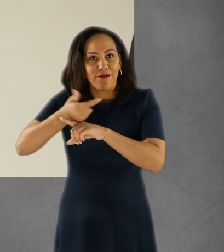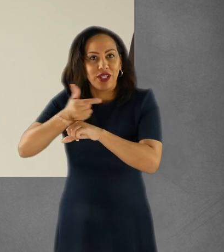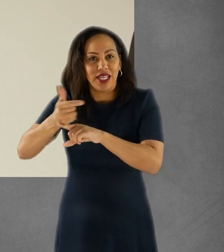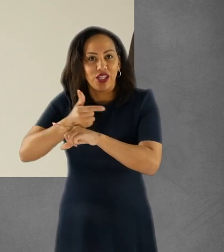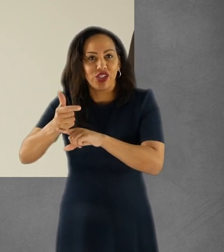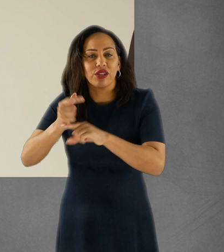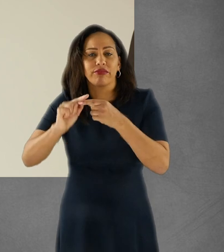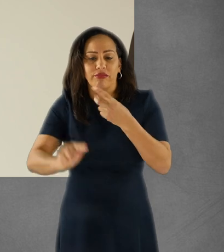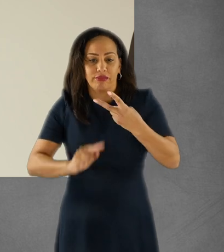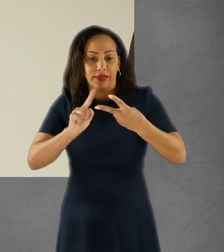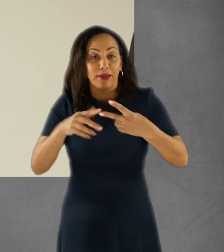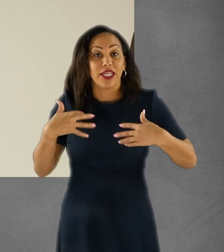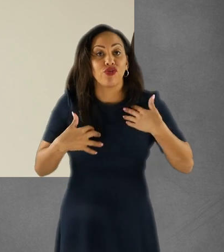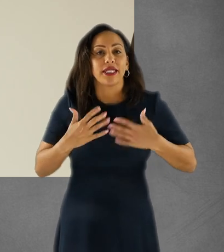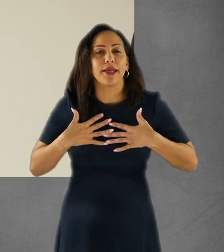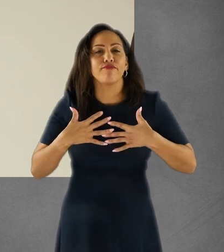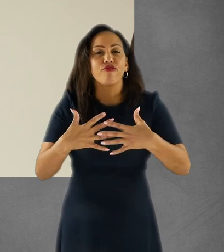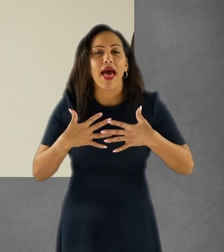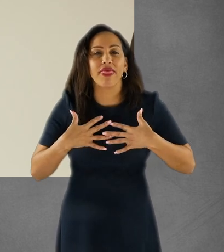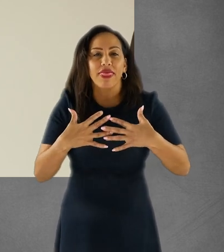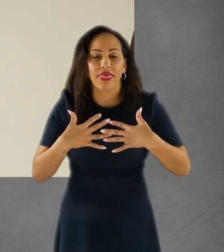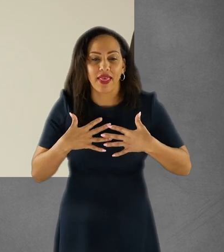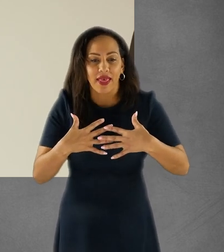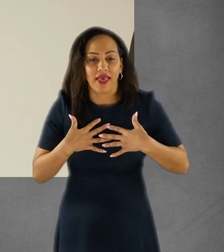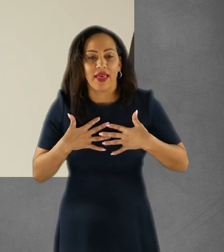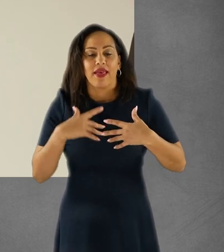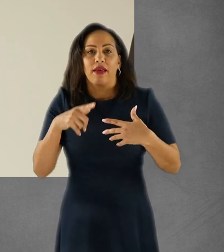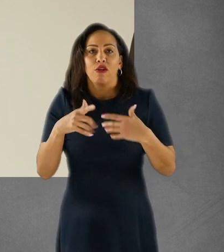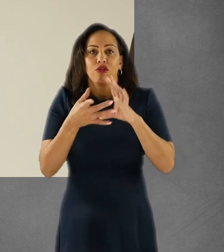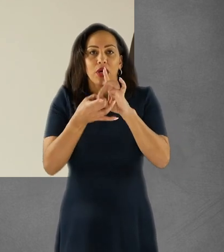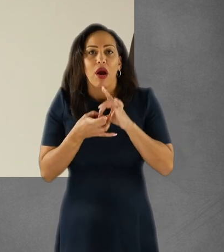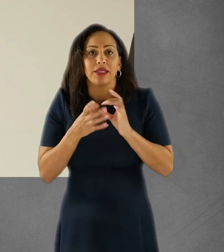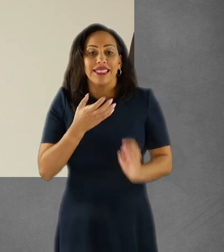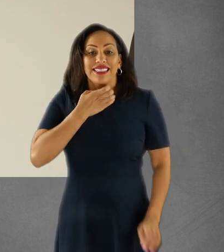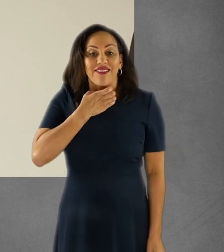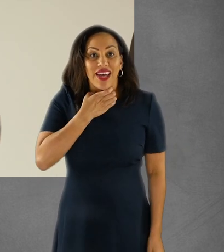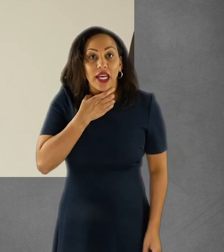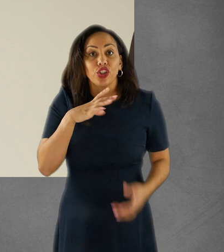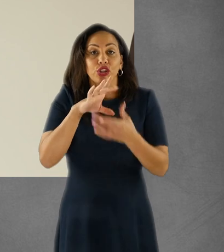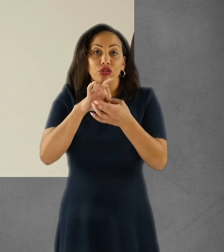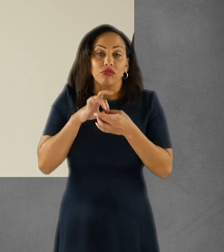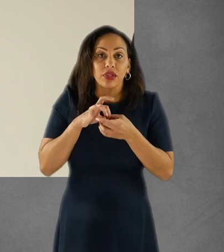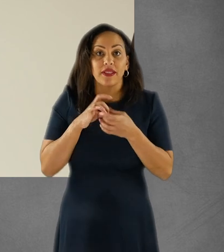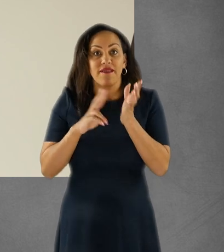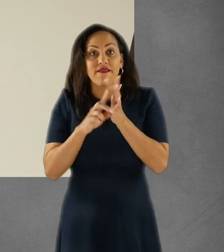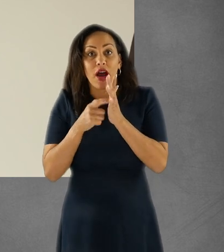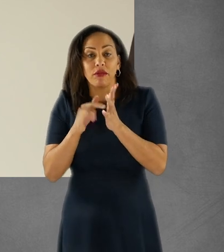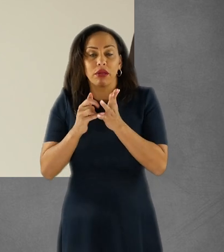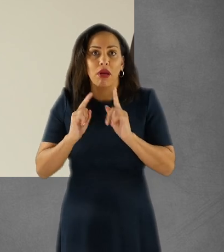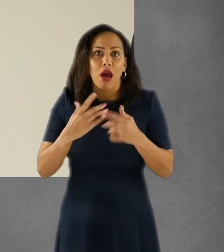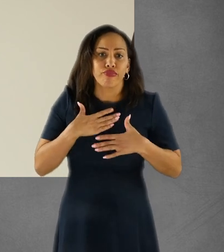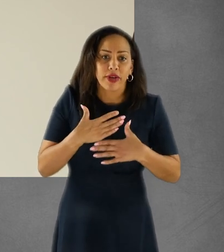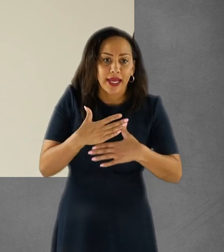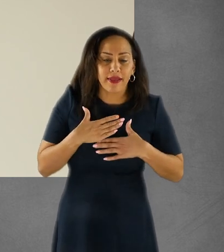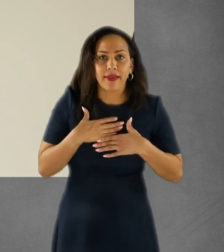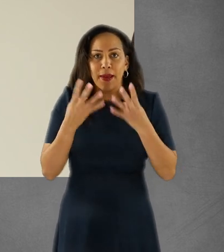thinking so much about breath. Breath was another thing that keeps repeating, both in kind of the suffocation and of course the virus, and